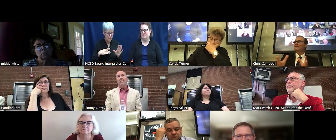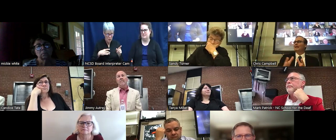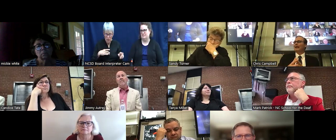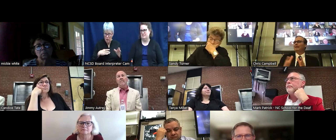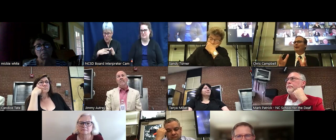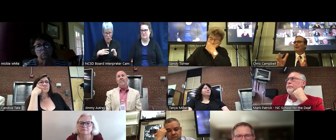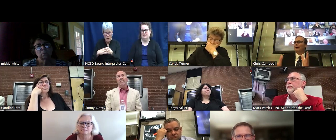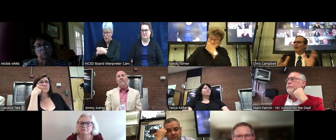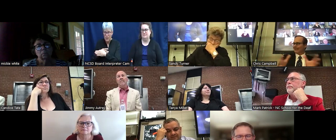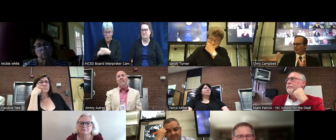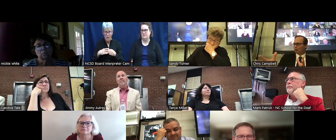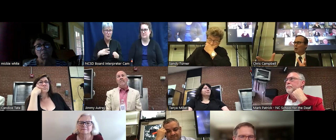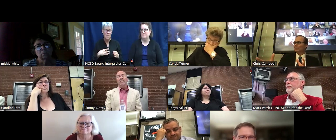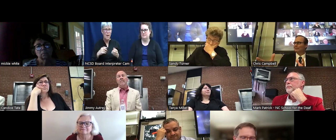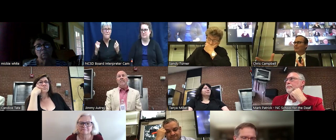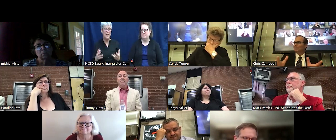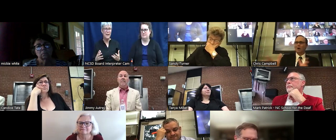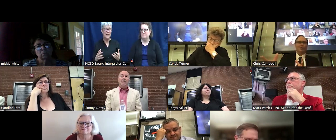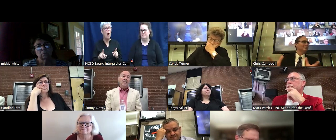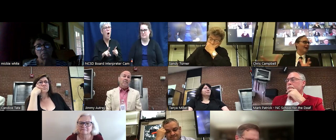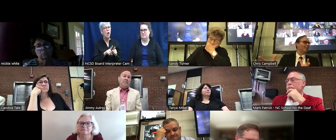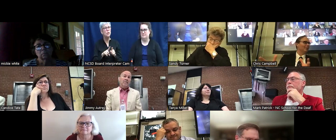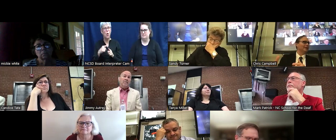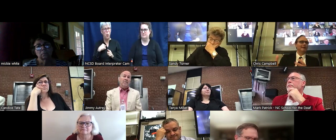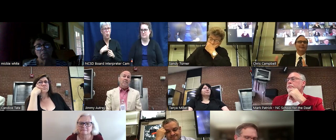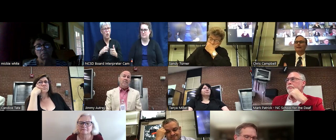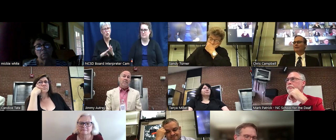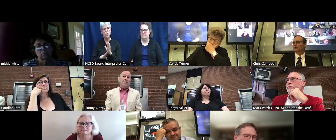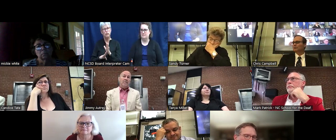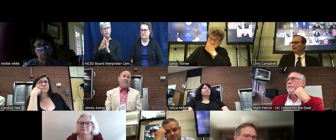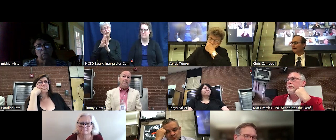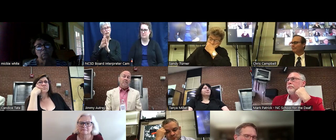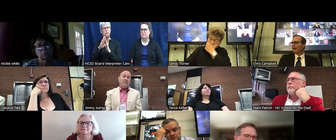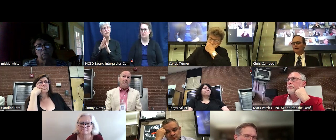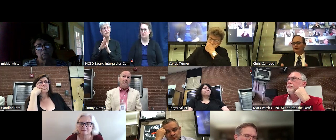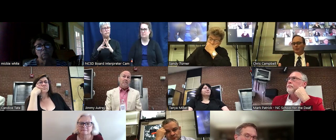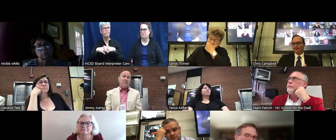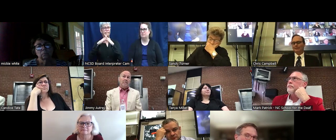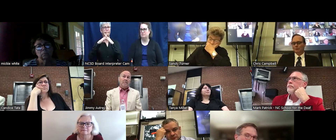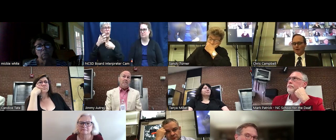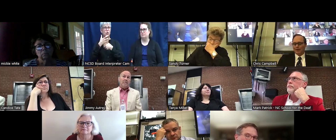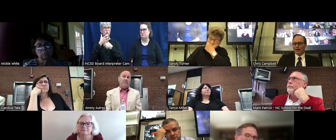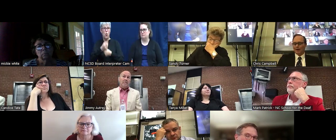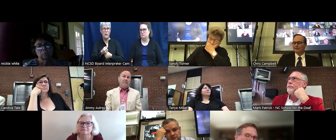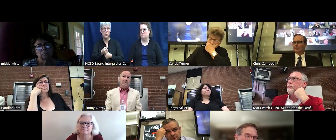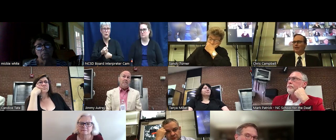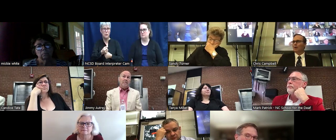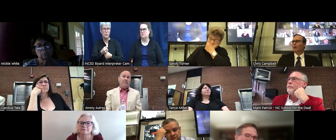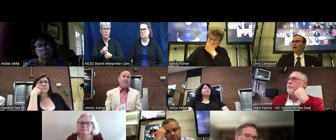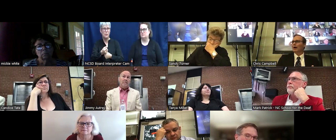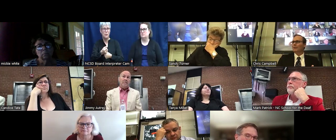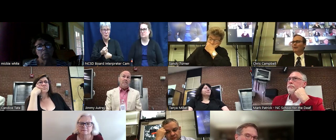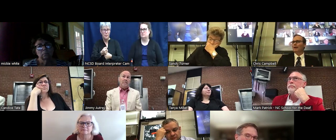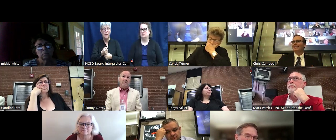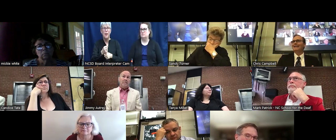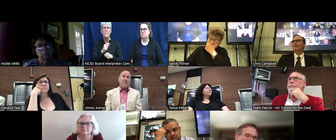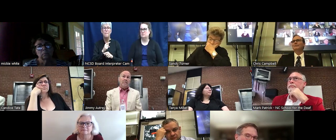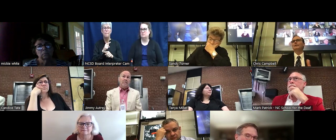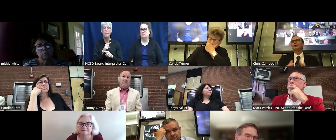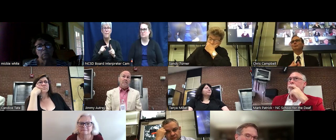lift. And there is that trust that we talked about when we did the initial training. So this is one of the areas, though, where I